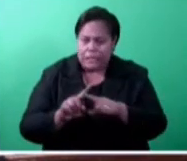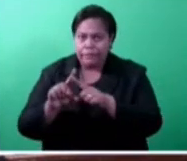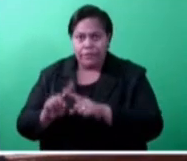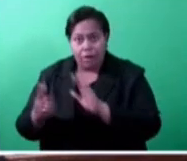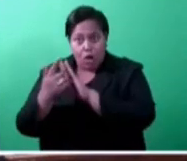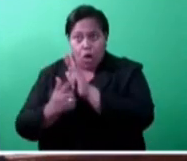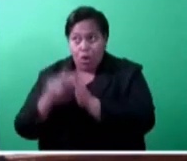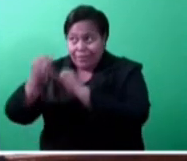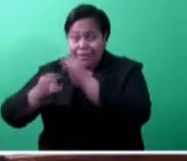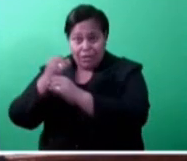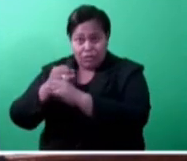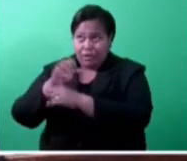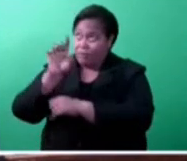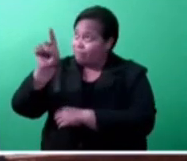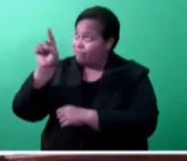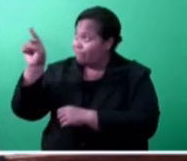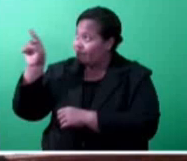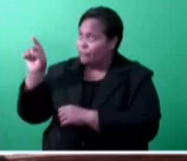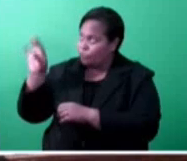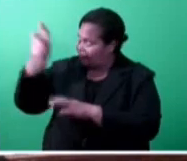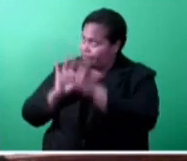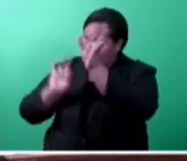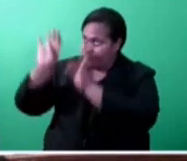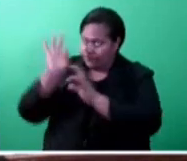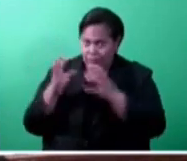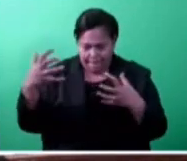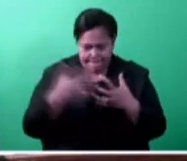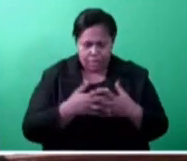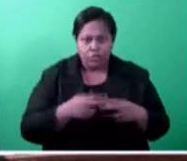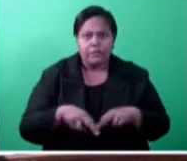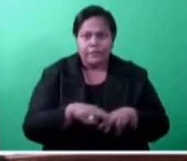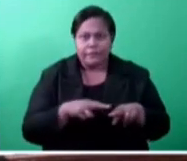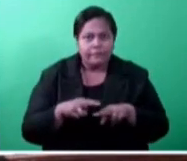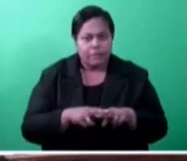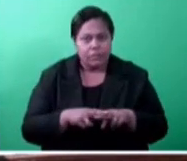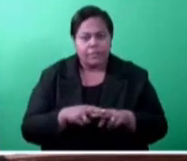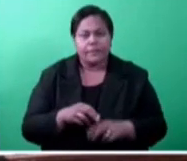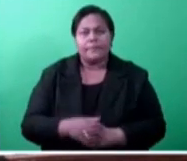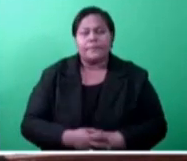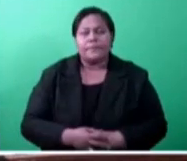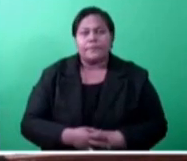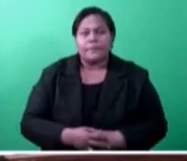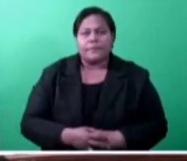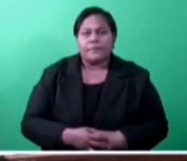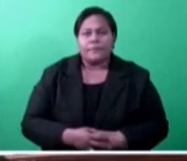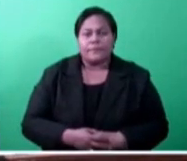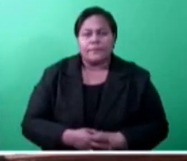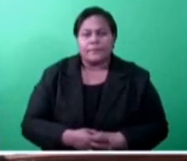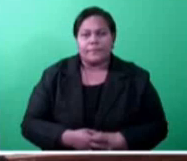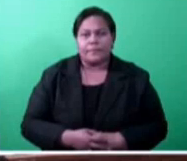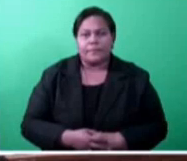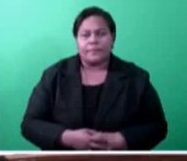1990, the Copenhagen Amendment in 1992, the Montreal Amendment 1997, and the Beijing